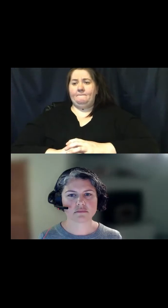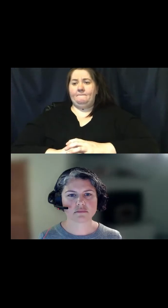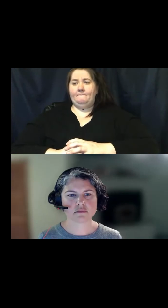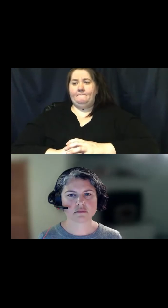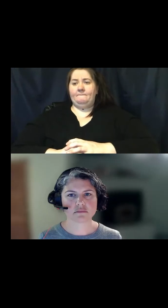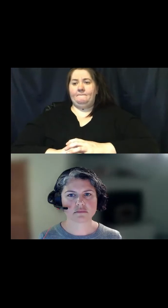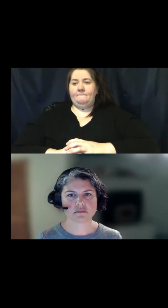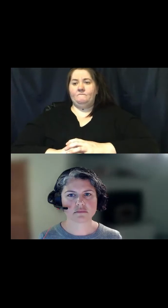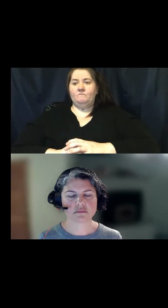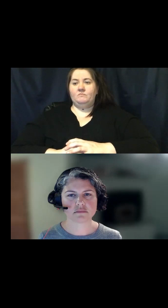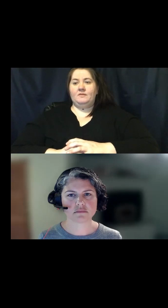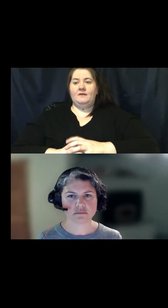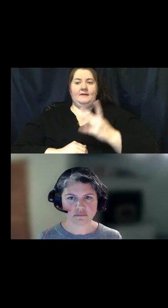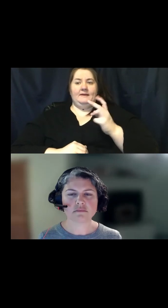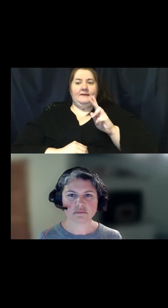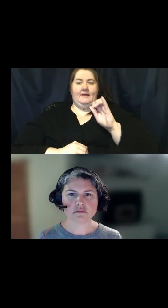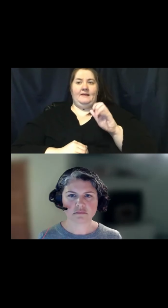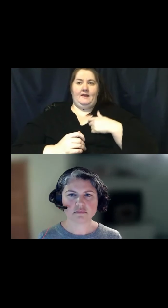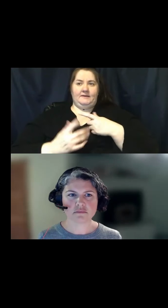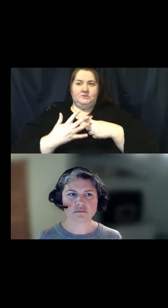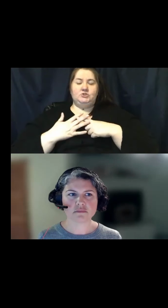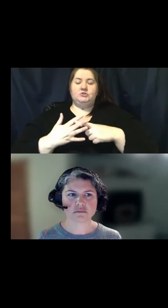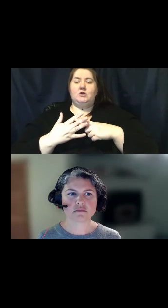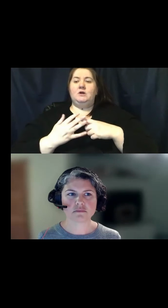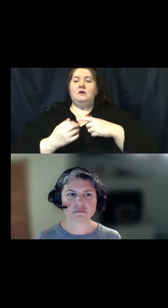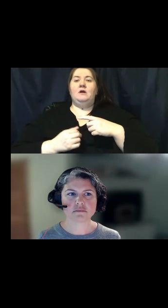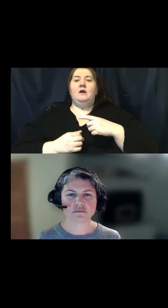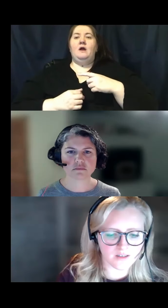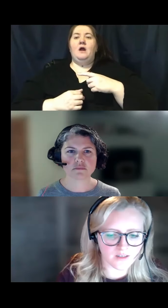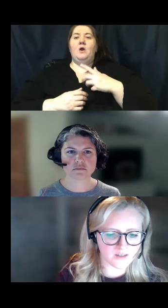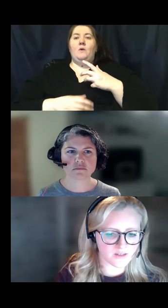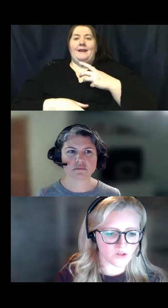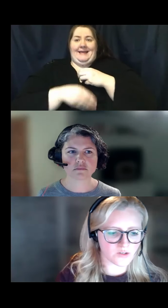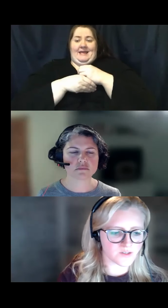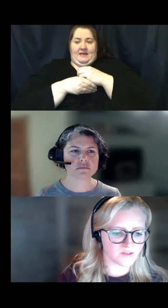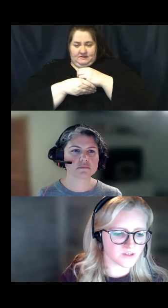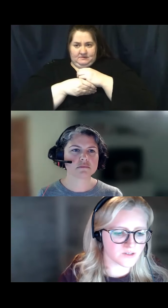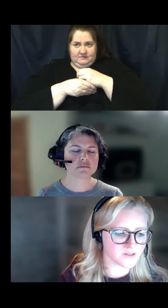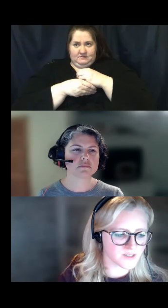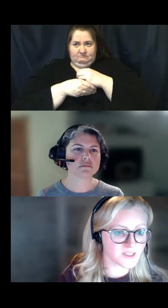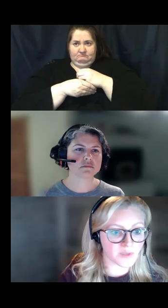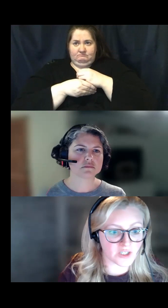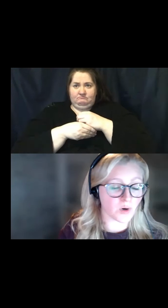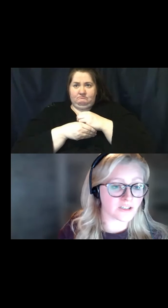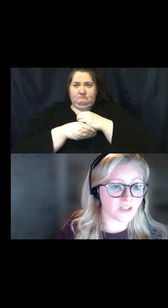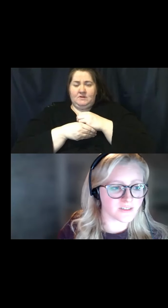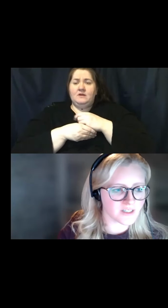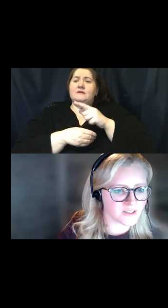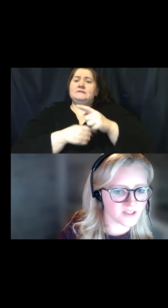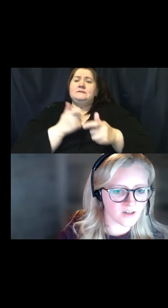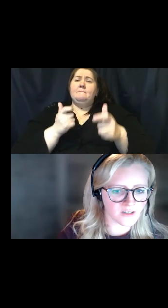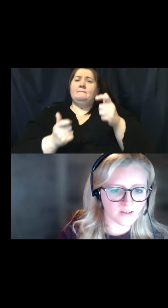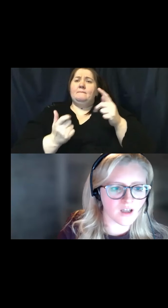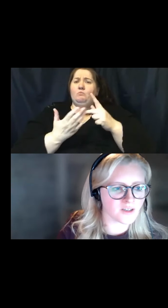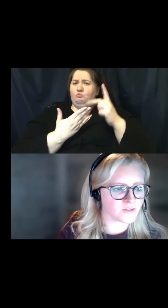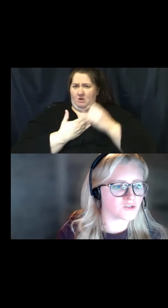And this is Kelly. I can step in, and I just want to add that this is a big project, and